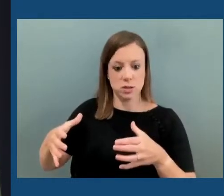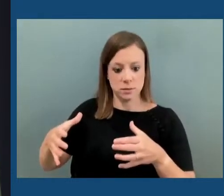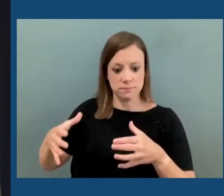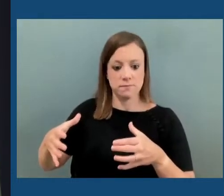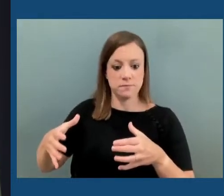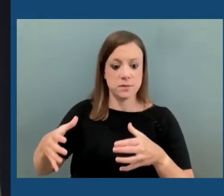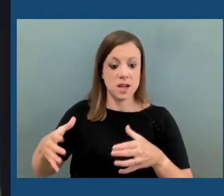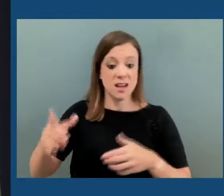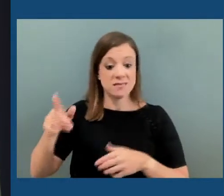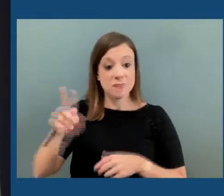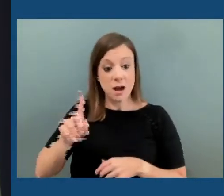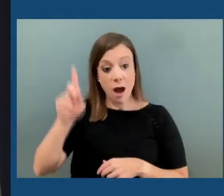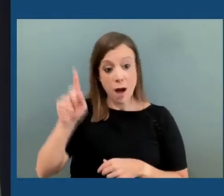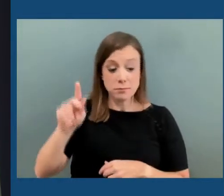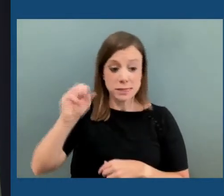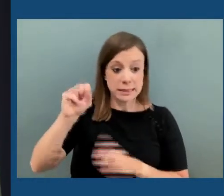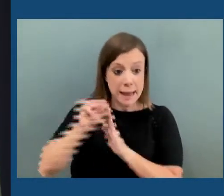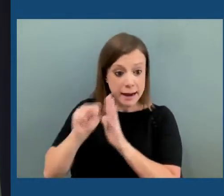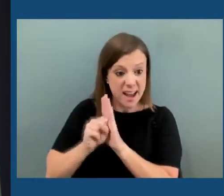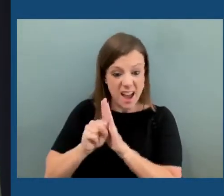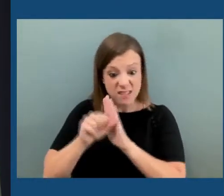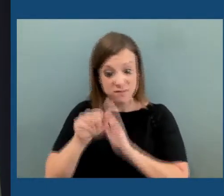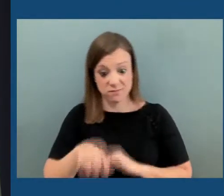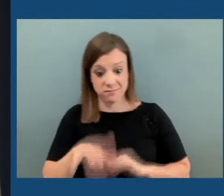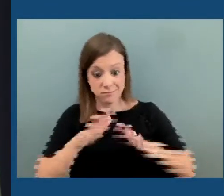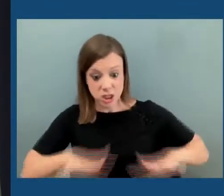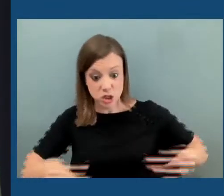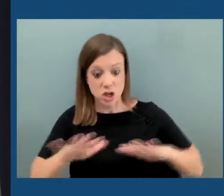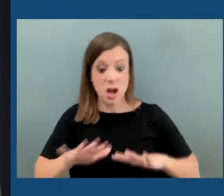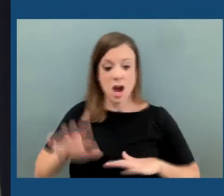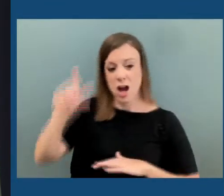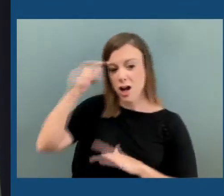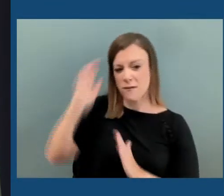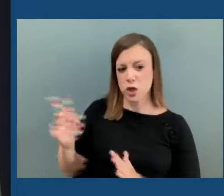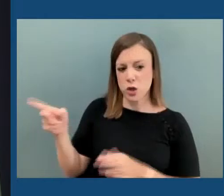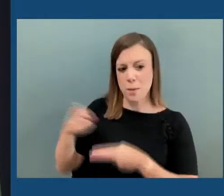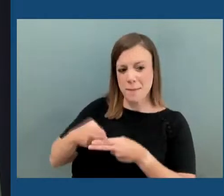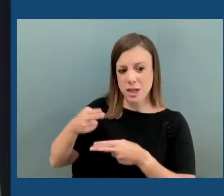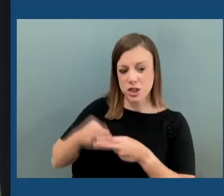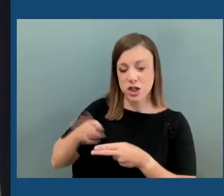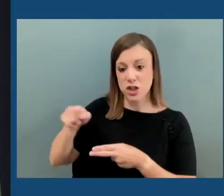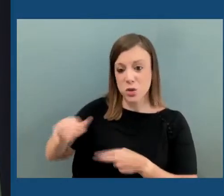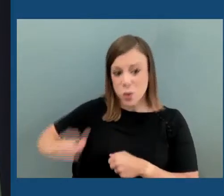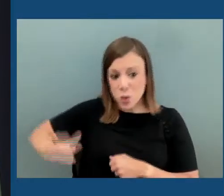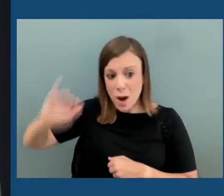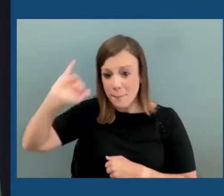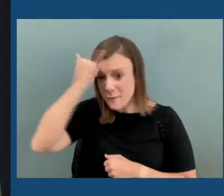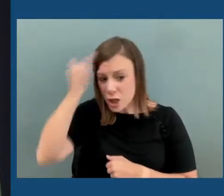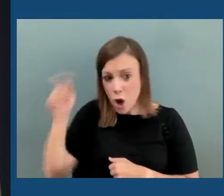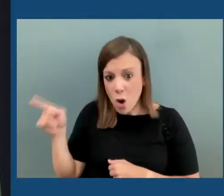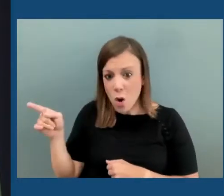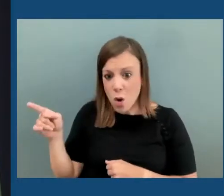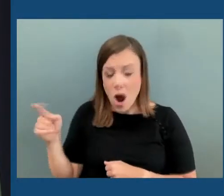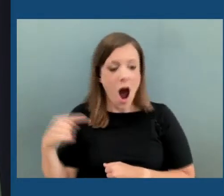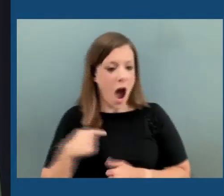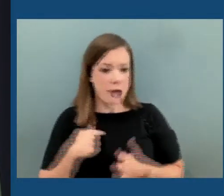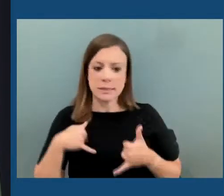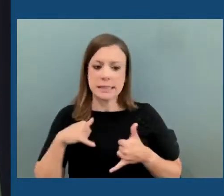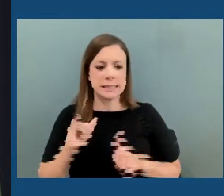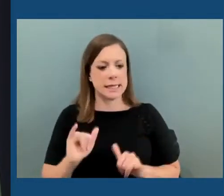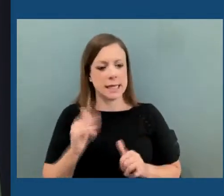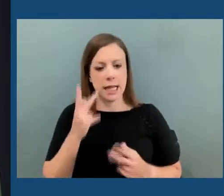of Rochester when you were young in Buffalo, and I think vice versa. I'm still not over the 716 area code